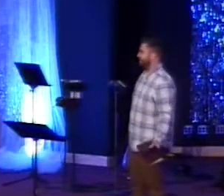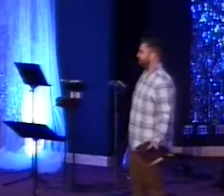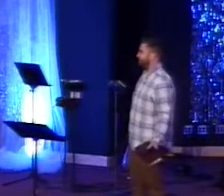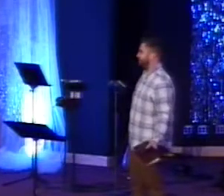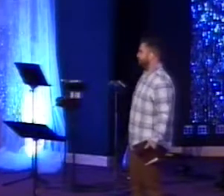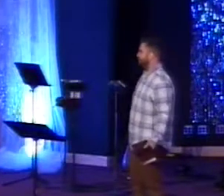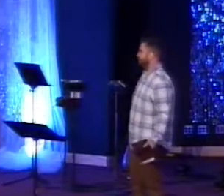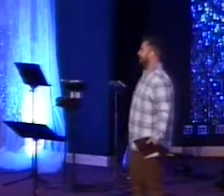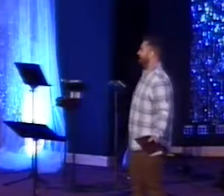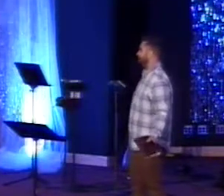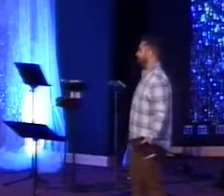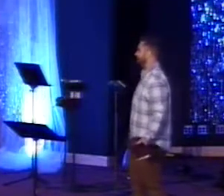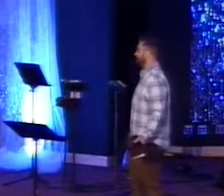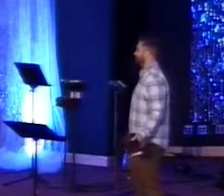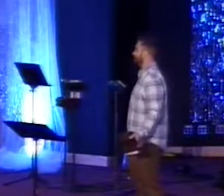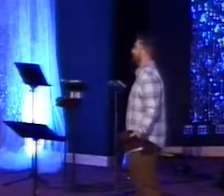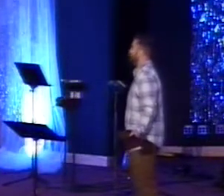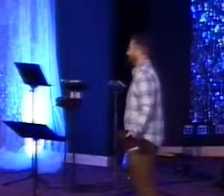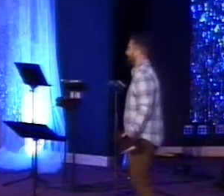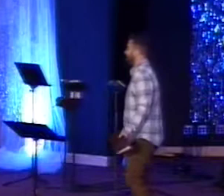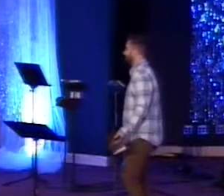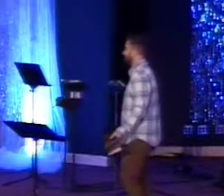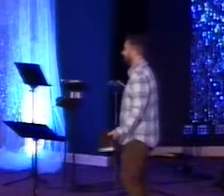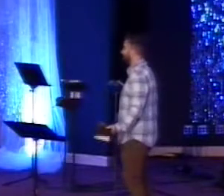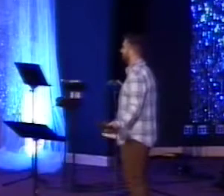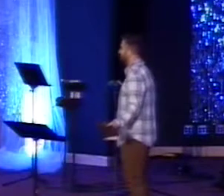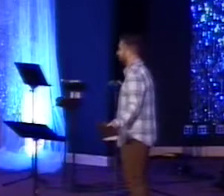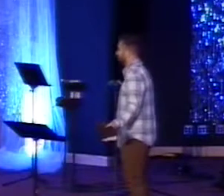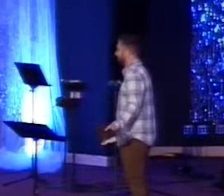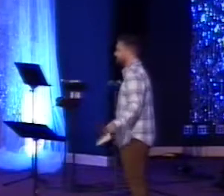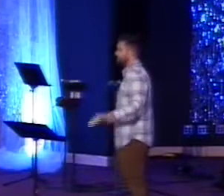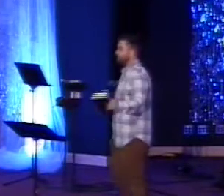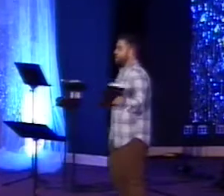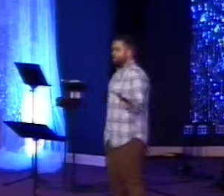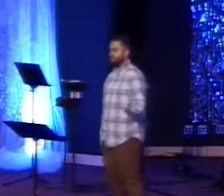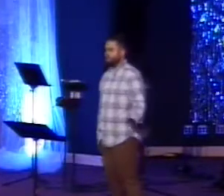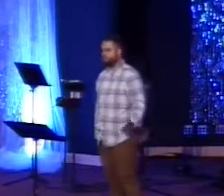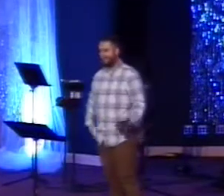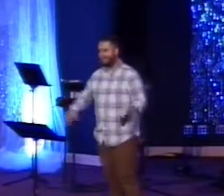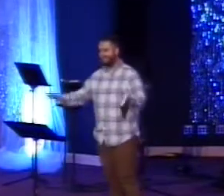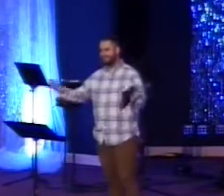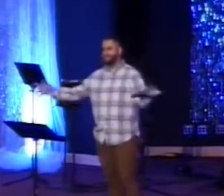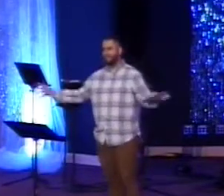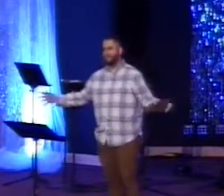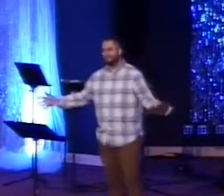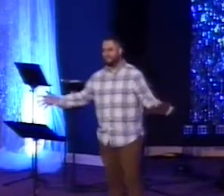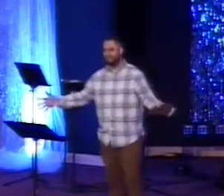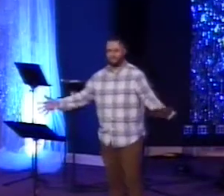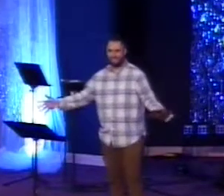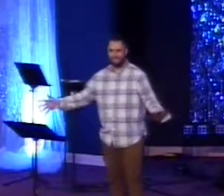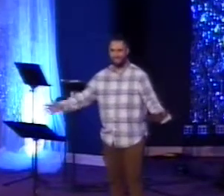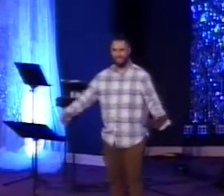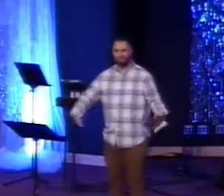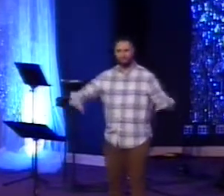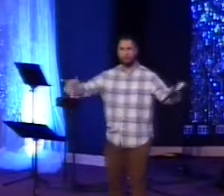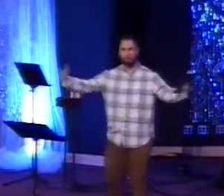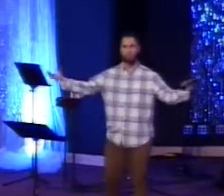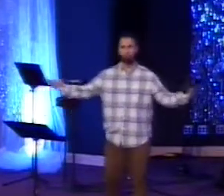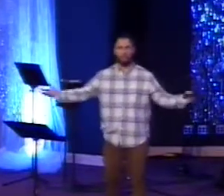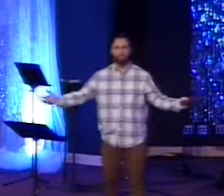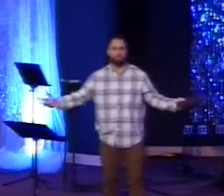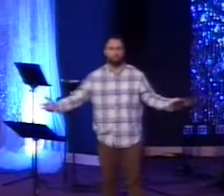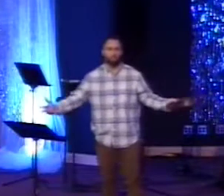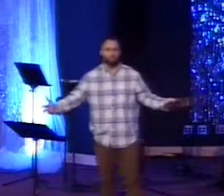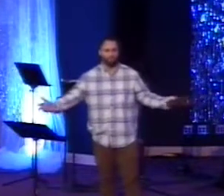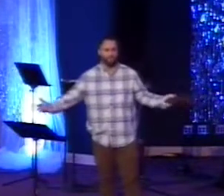like, people who are Americans think that they're better because they're American citizens. They're better than other people in the world. Not saying that anybody in here thinks that, but there are